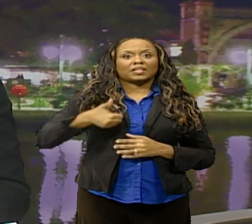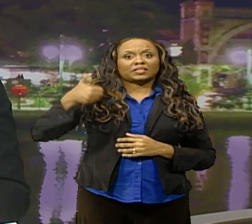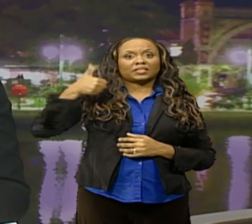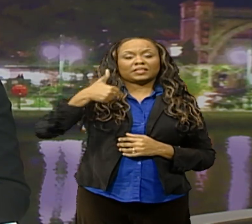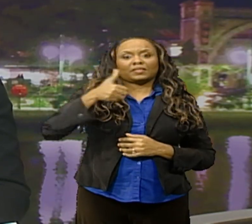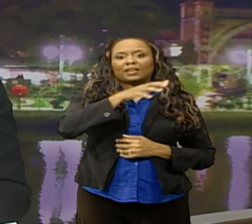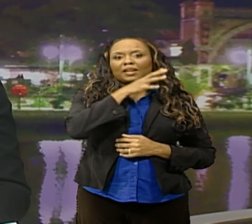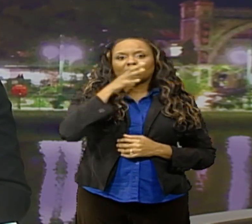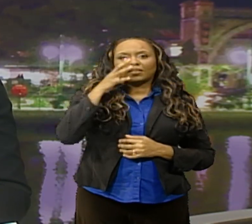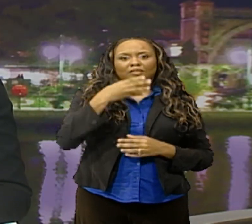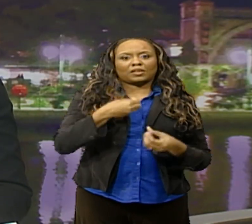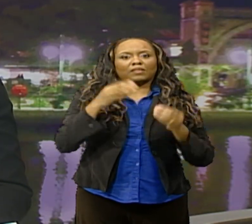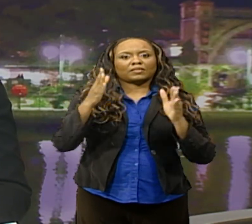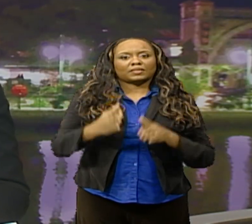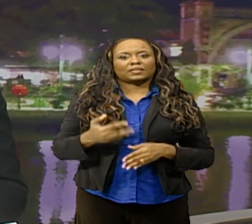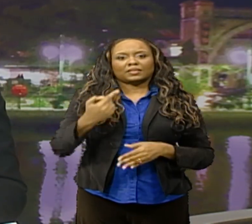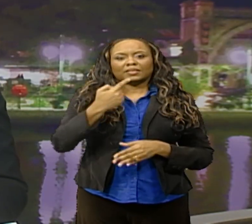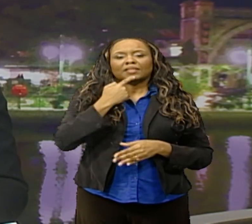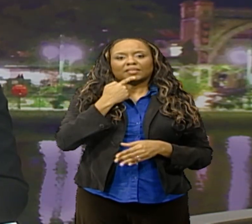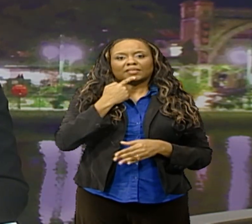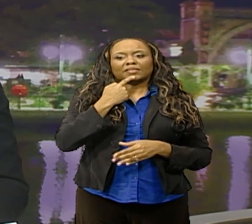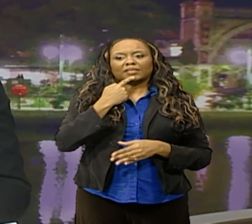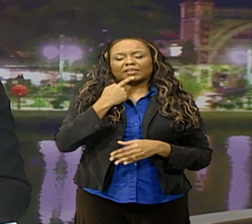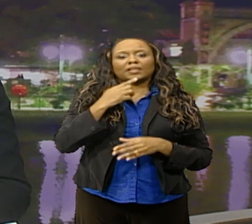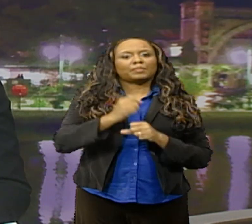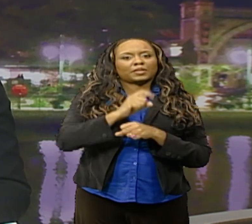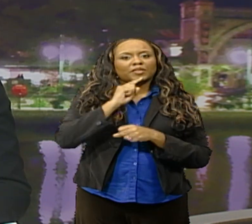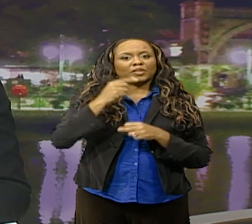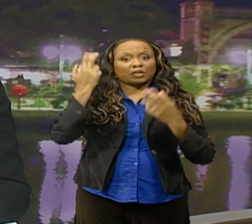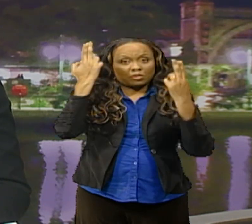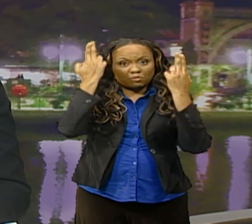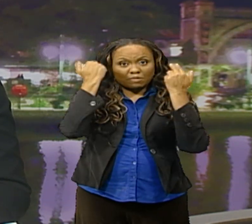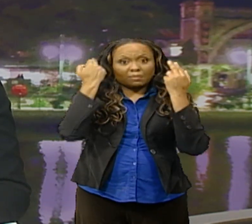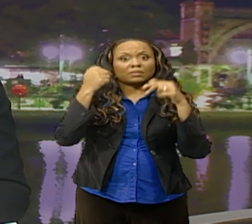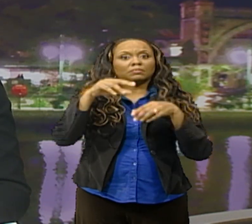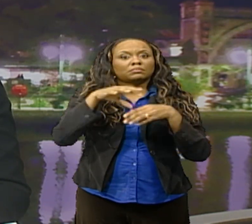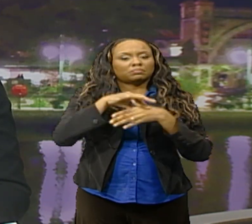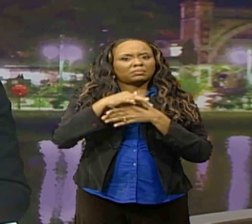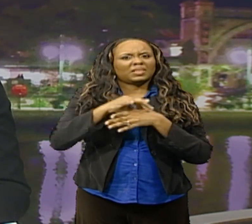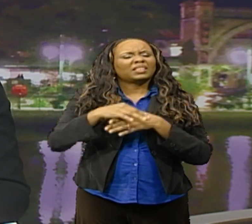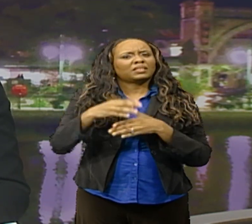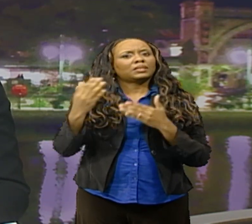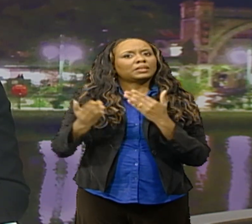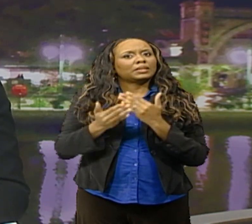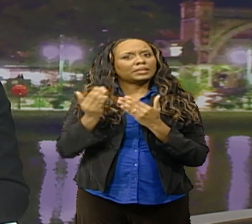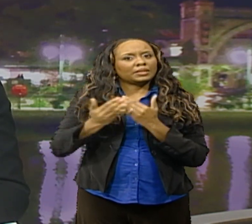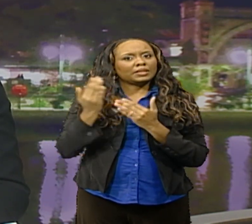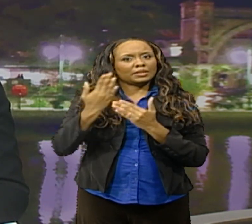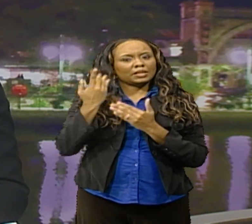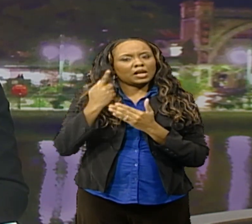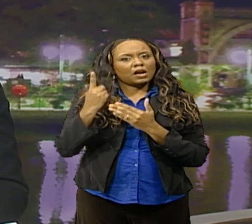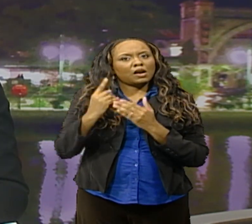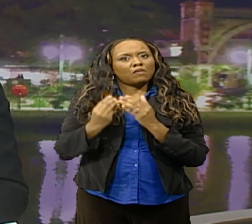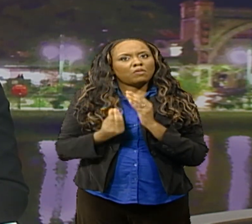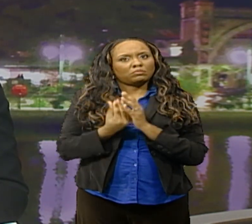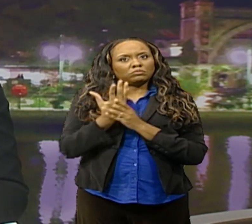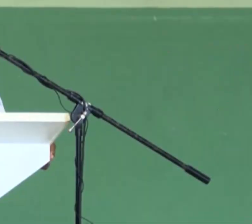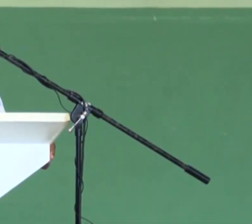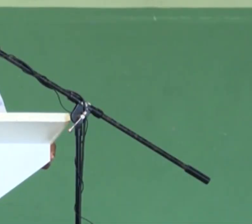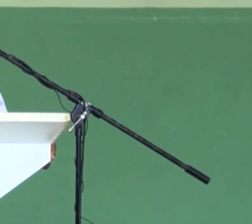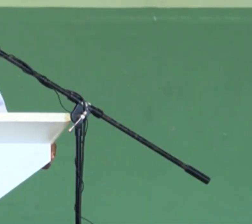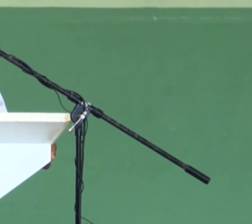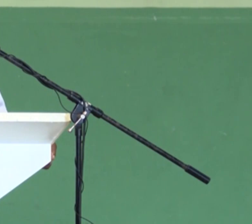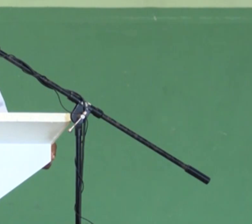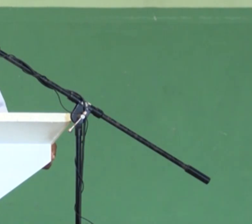Chief Agricultural Officer Lennox Chandler says rabbit rearing can be quite easy. They don't require a lot